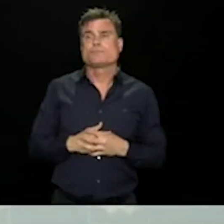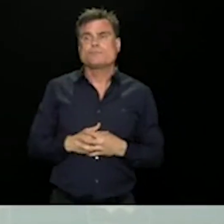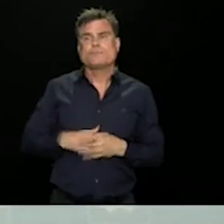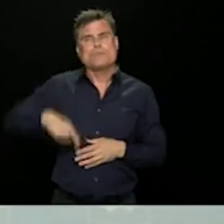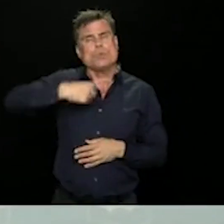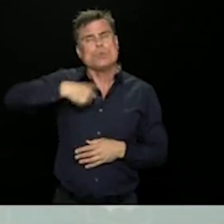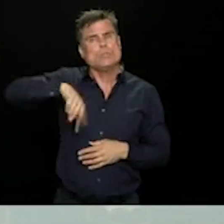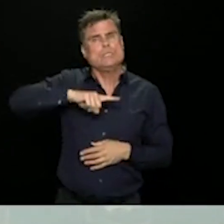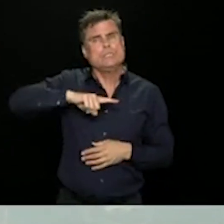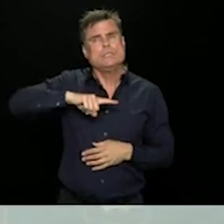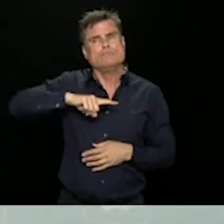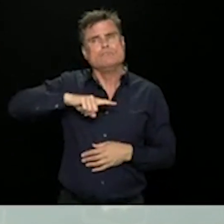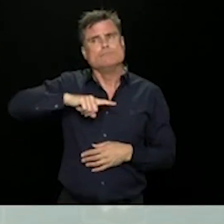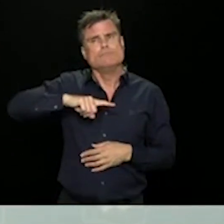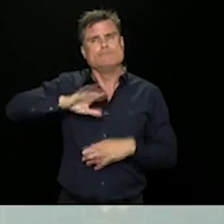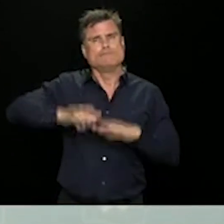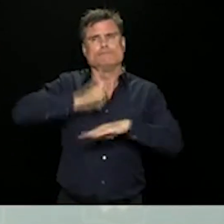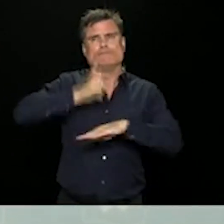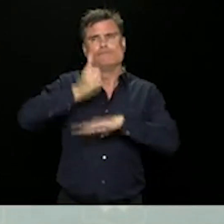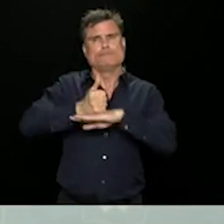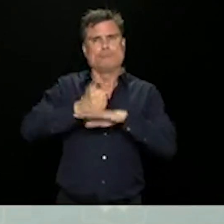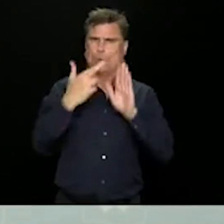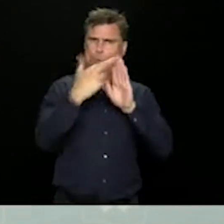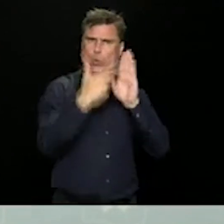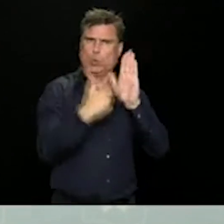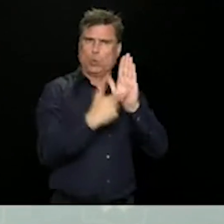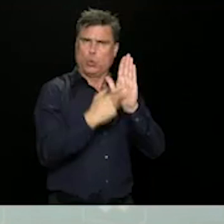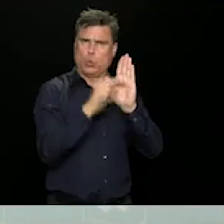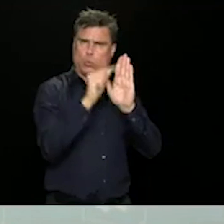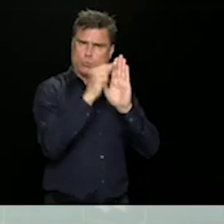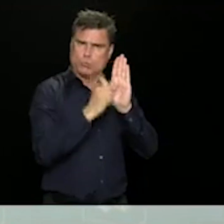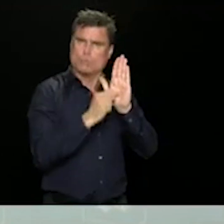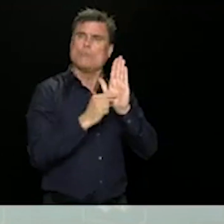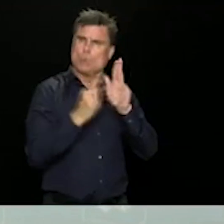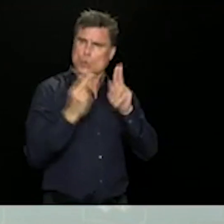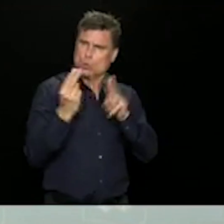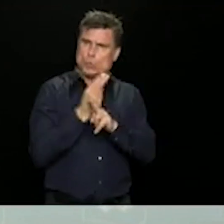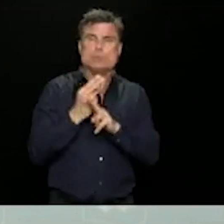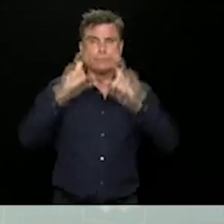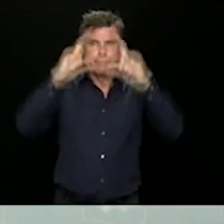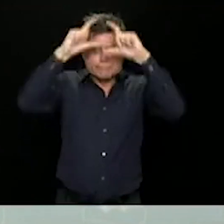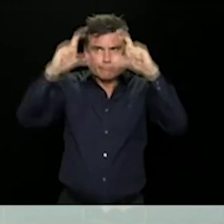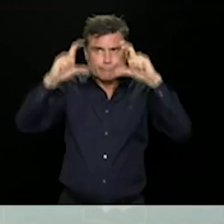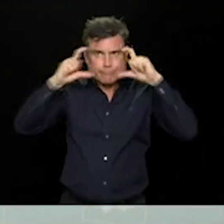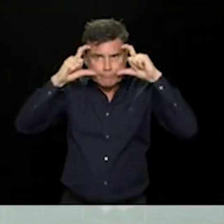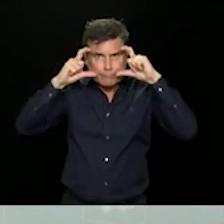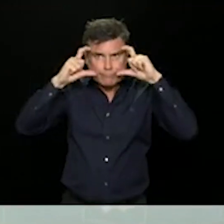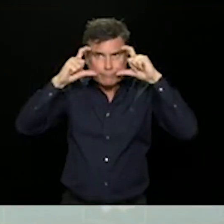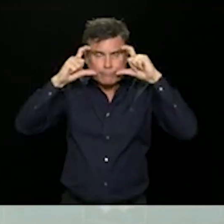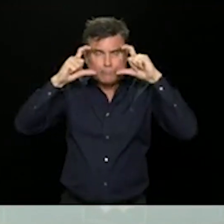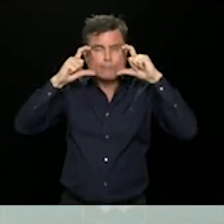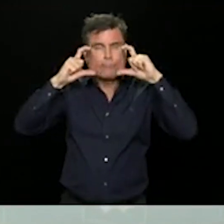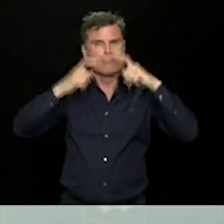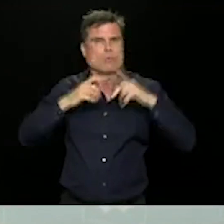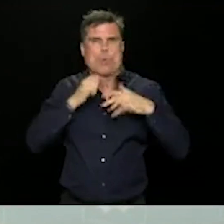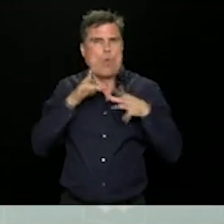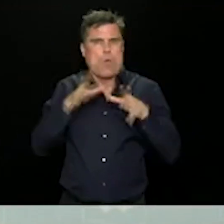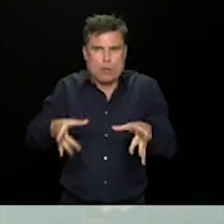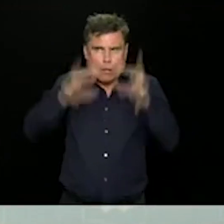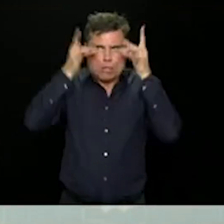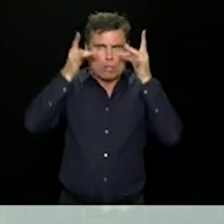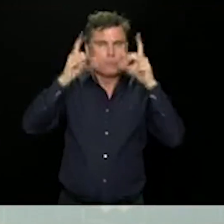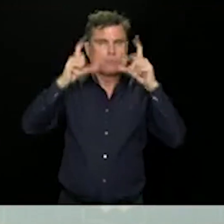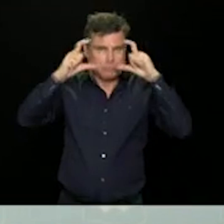It absolutely was about concerns around the world about how this virus was being transmitted. In Canada,